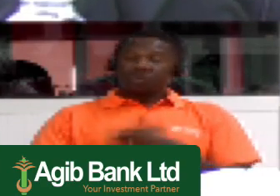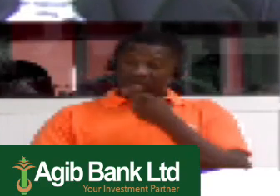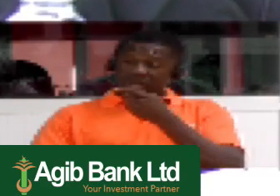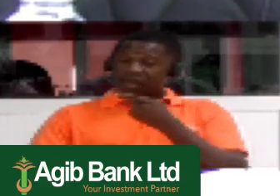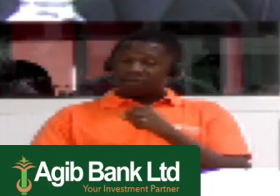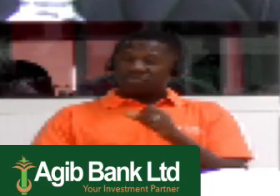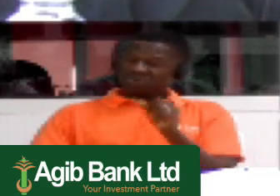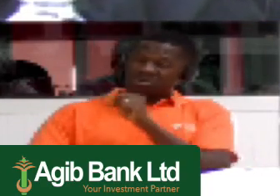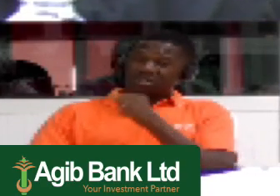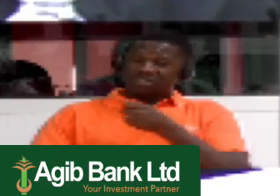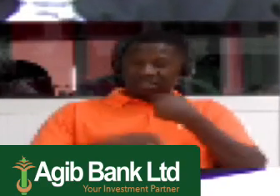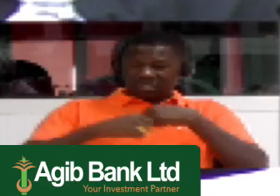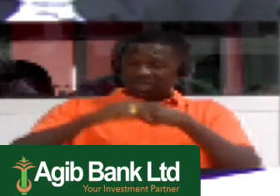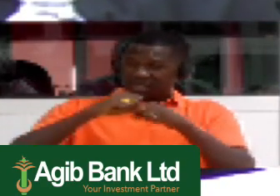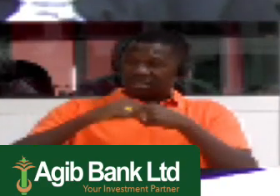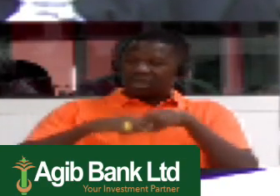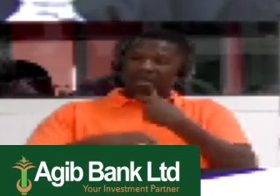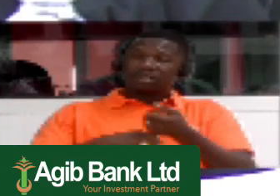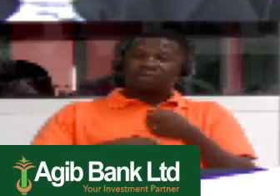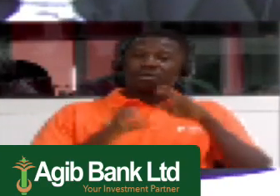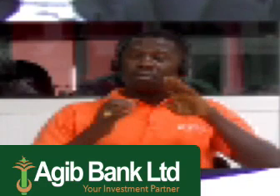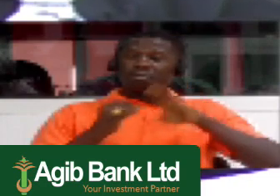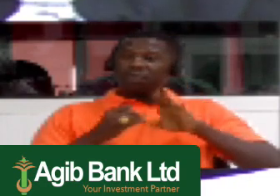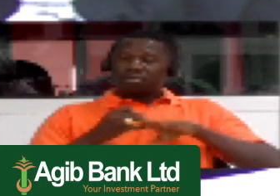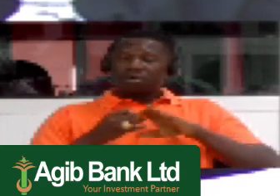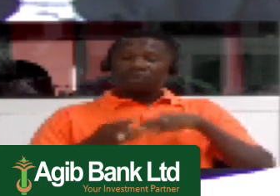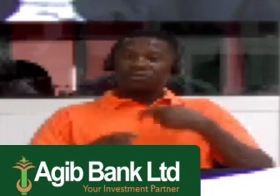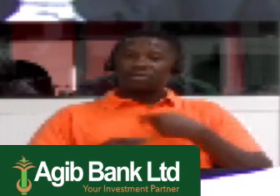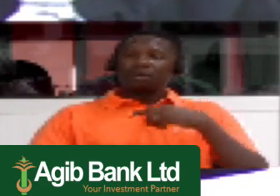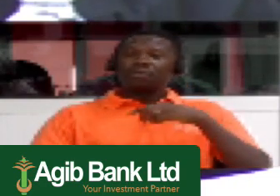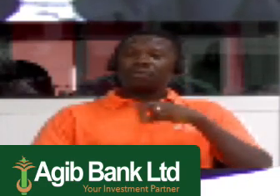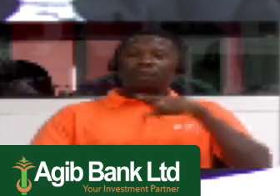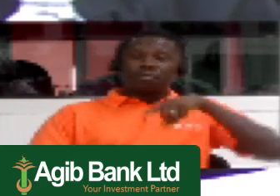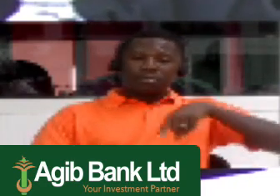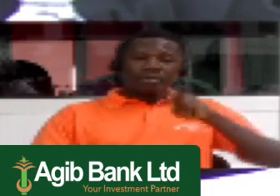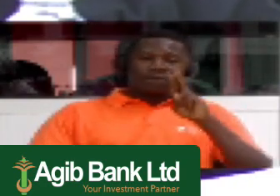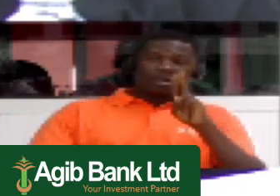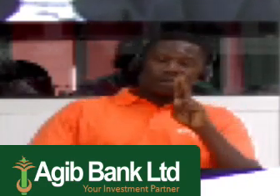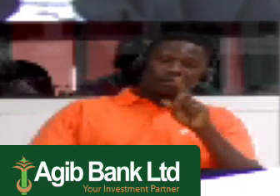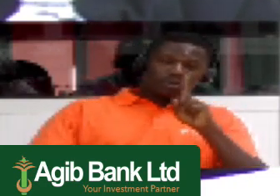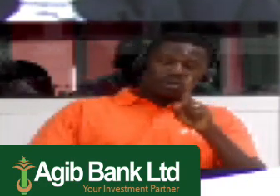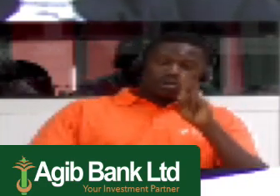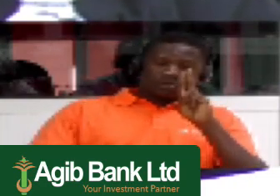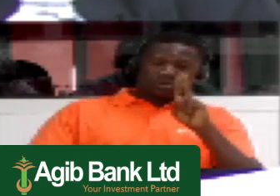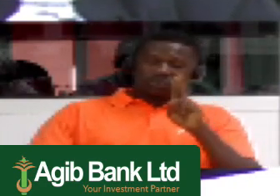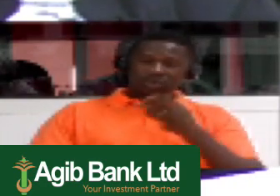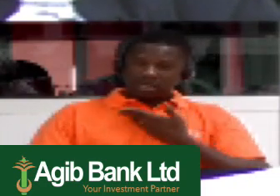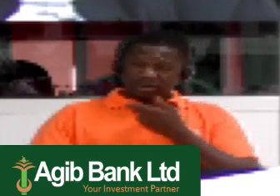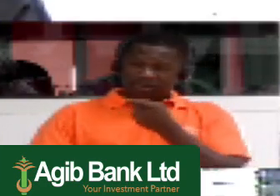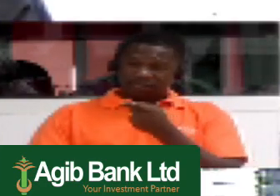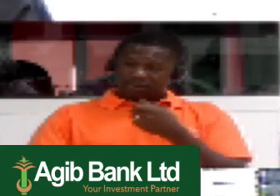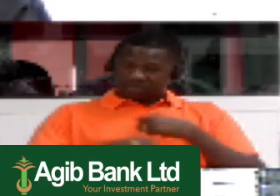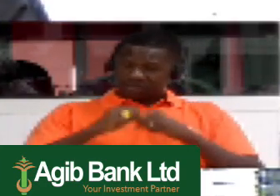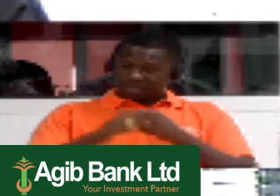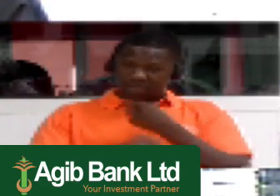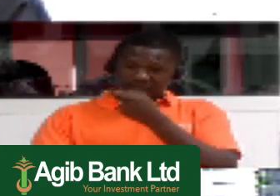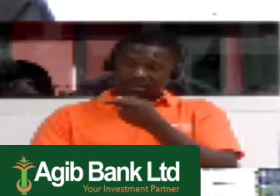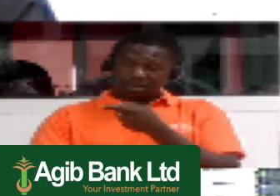training as a member of the PIU? Akofo itata londi karamulale biridunta